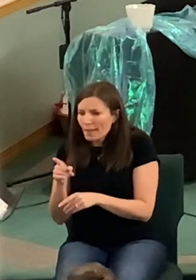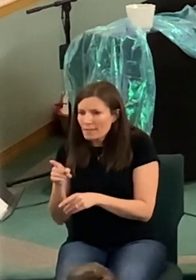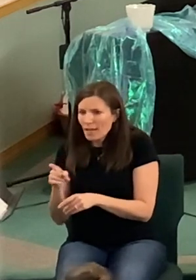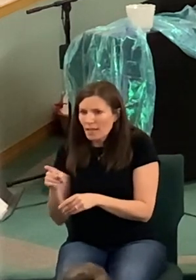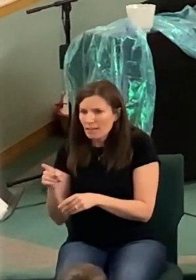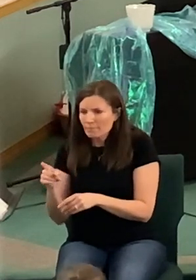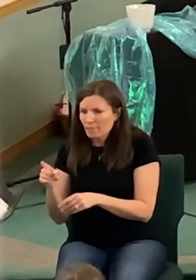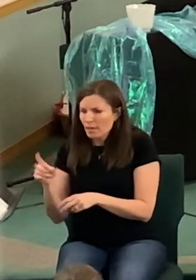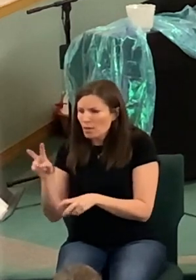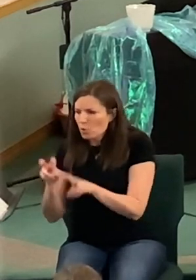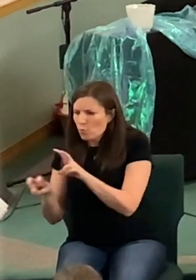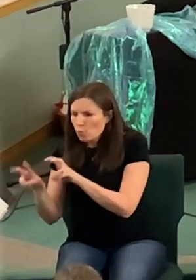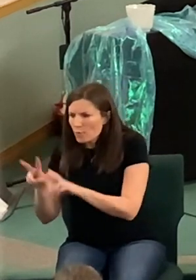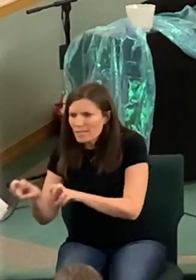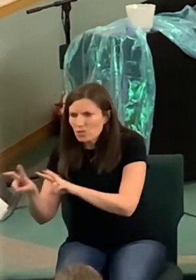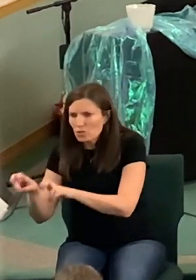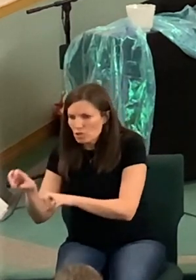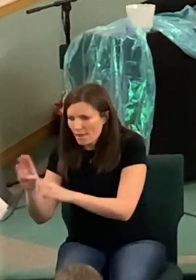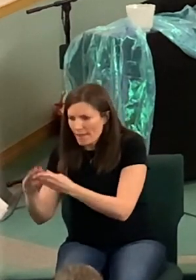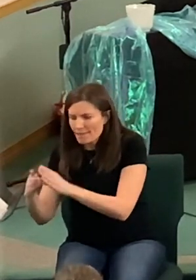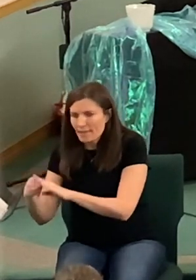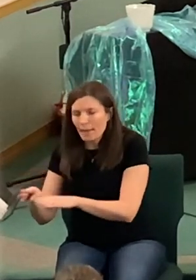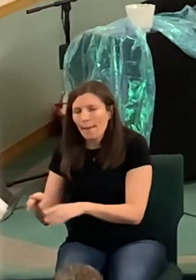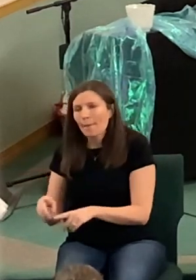much about what it was like to live there.